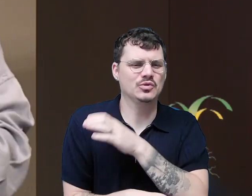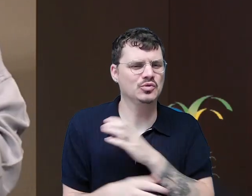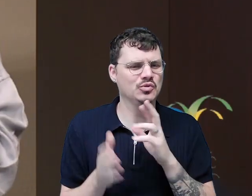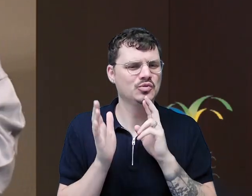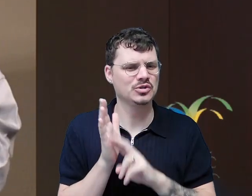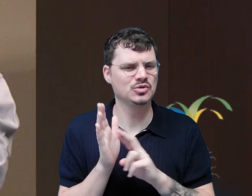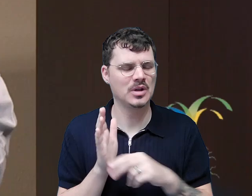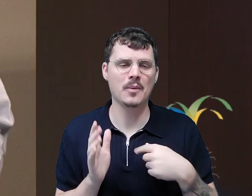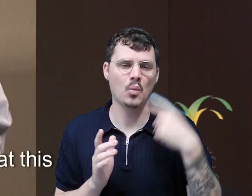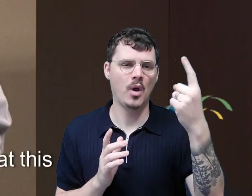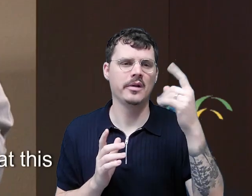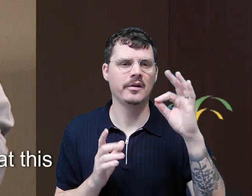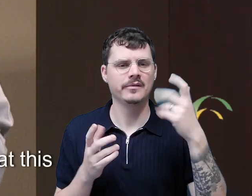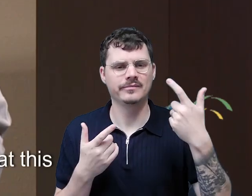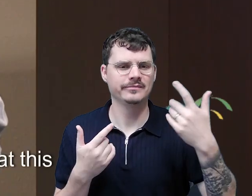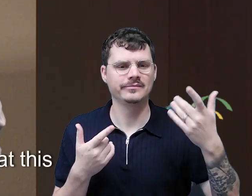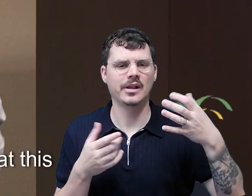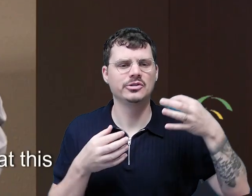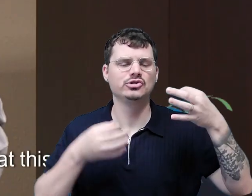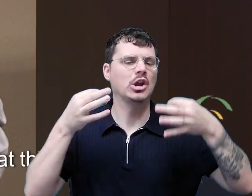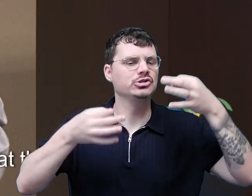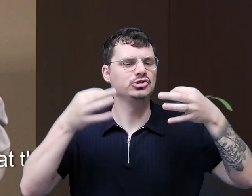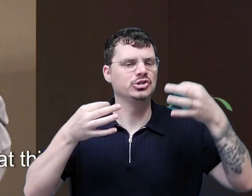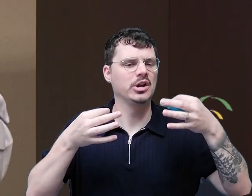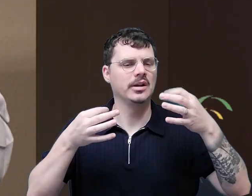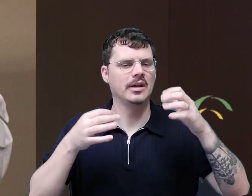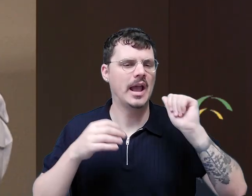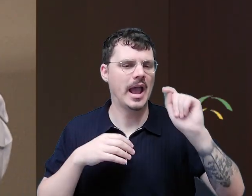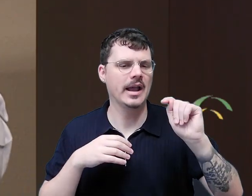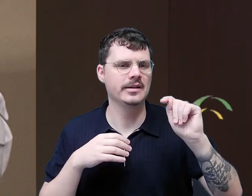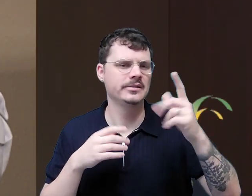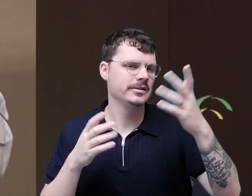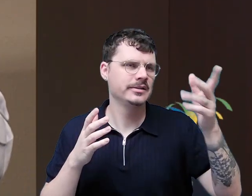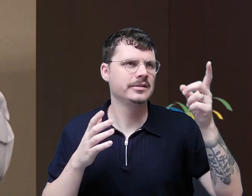of clinical research. I happen to be one of the judges at this